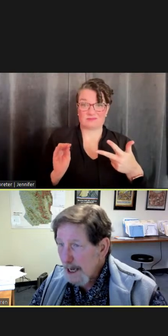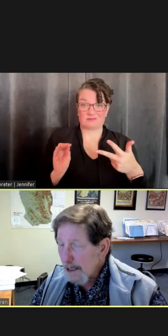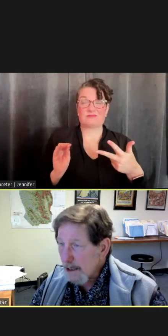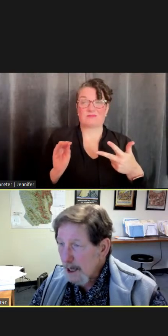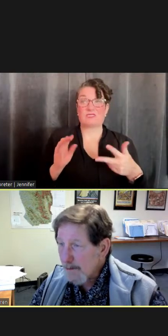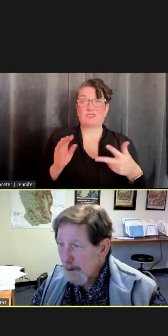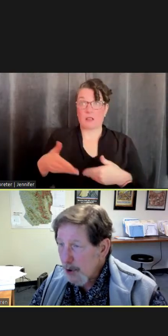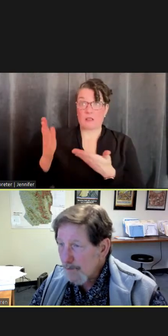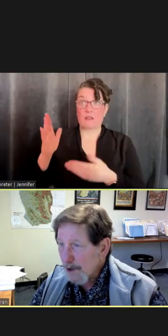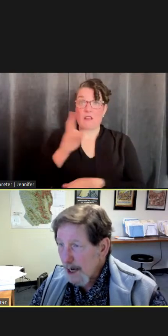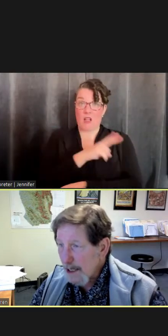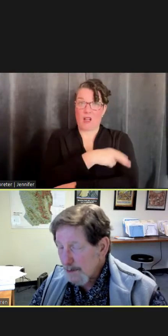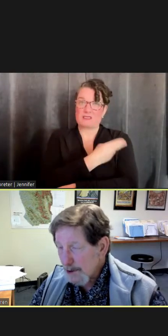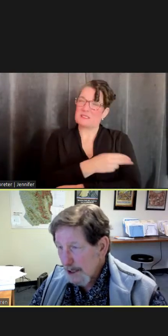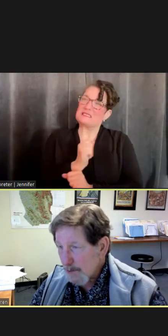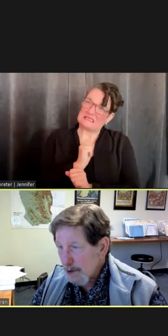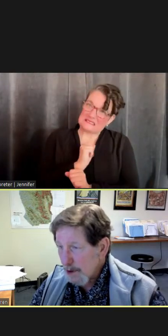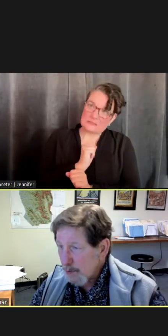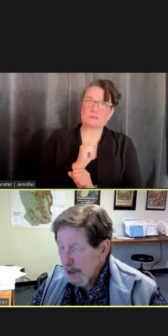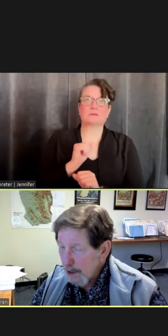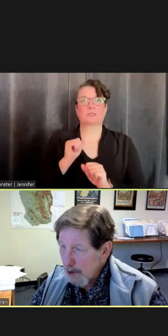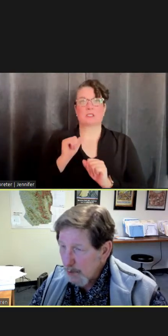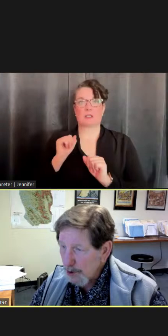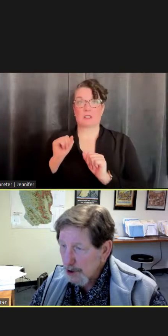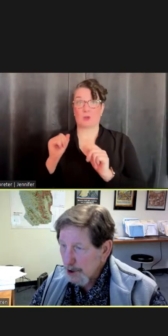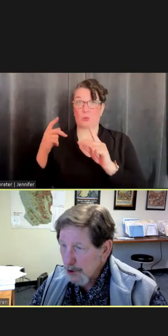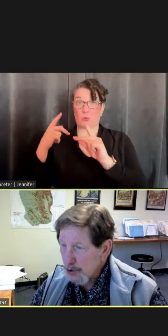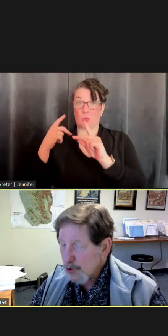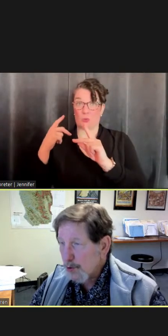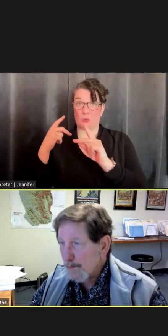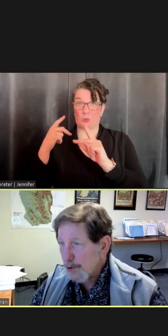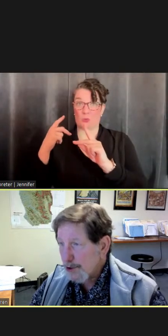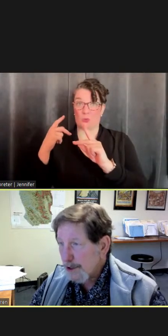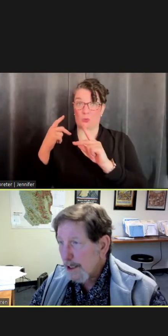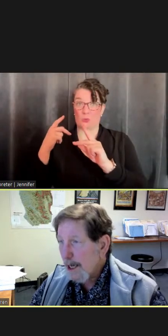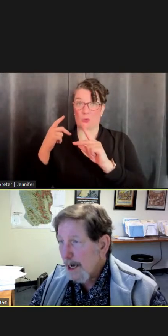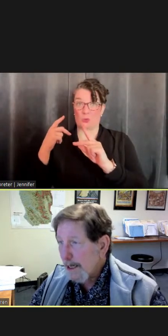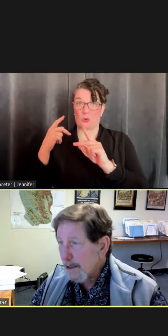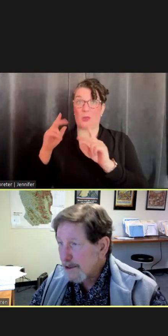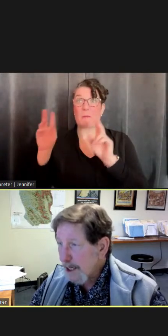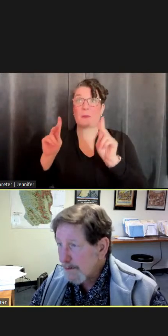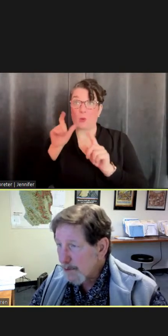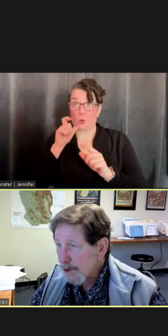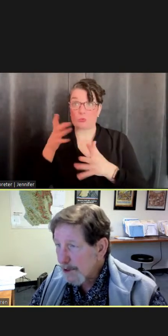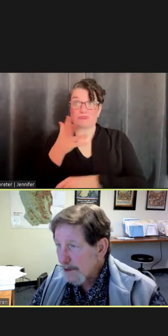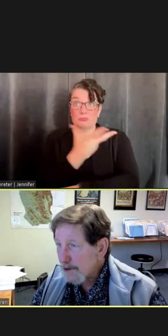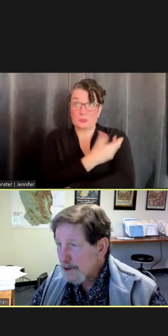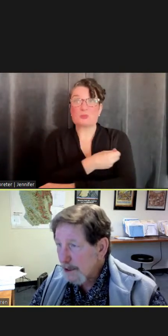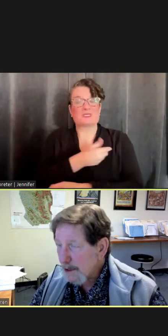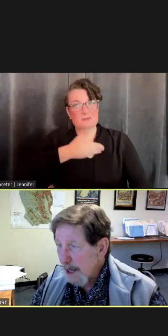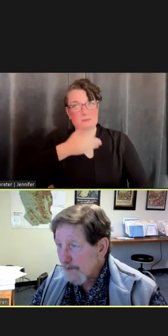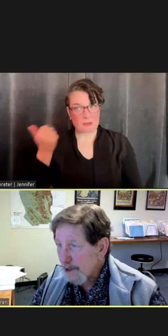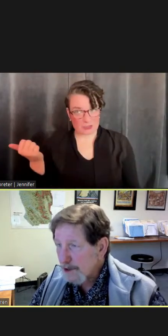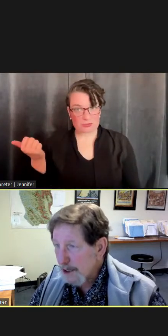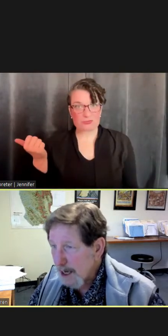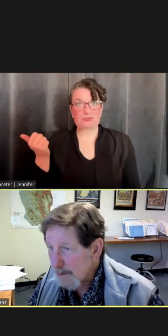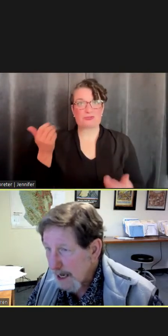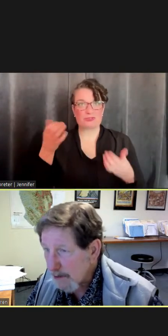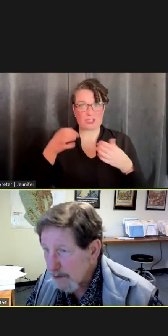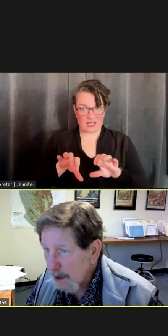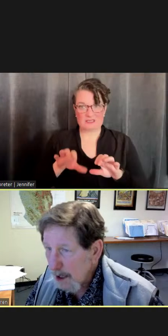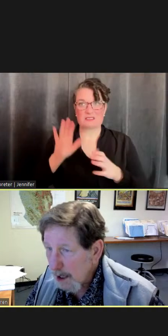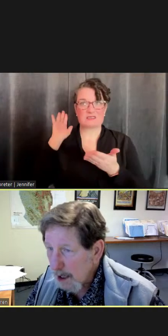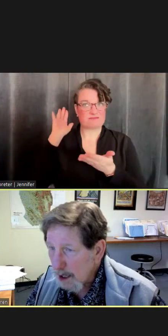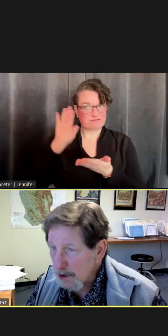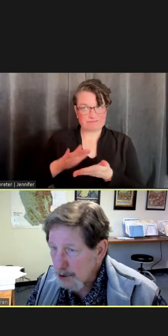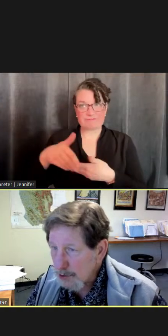80% and climbed up over 90% when we looked at those who were boosted. And the same thing with deaths. The efficacy came